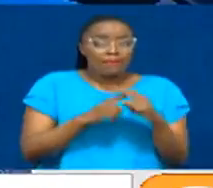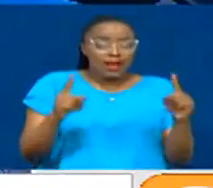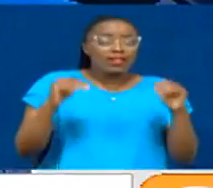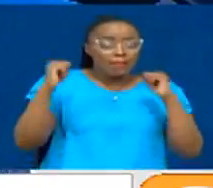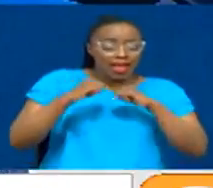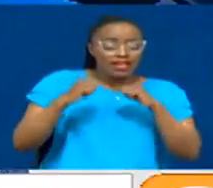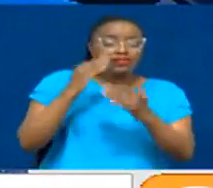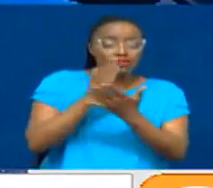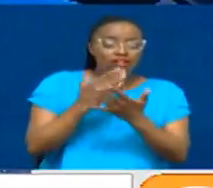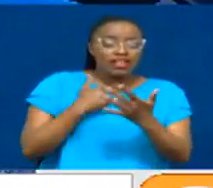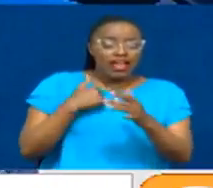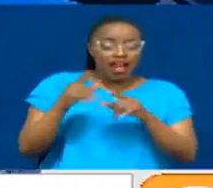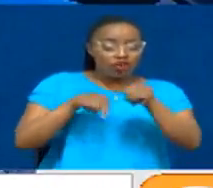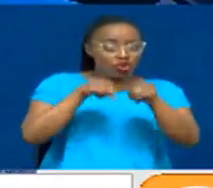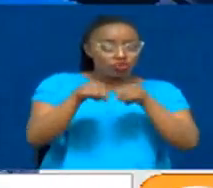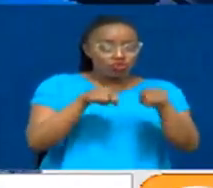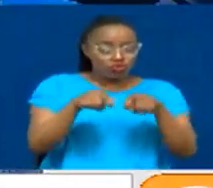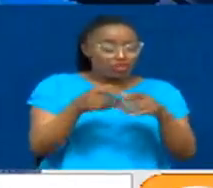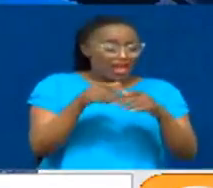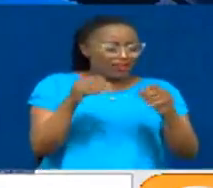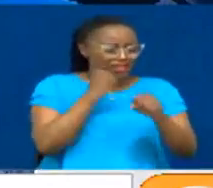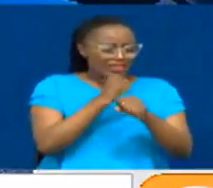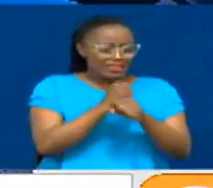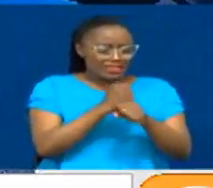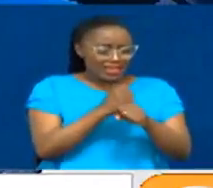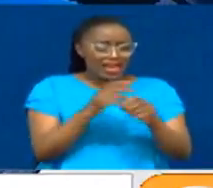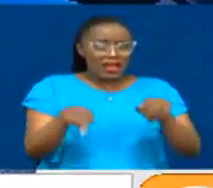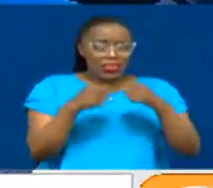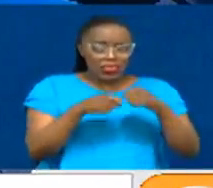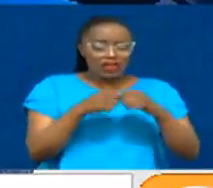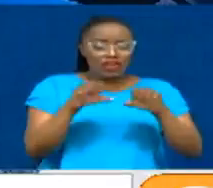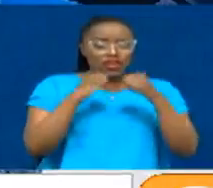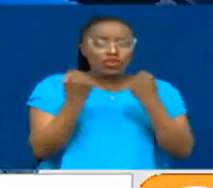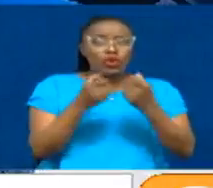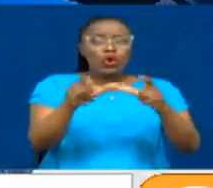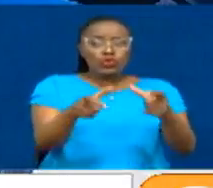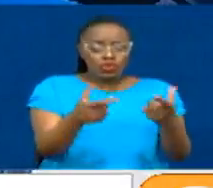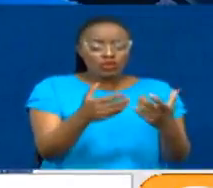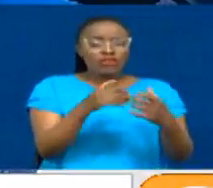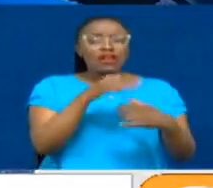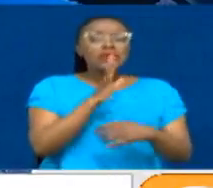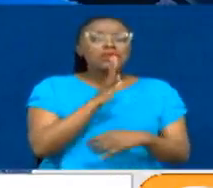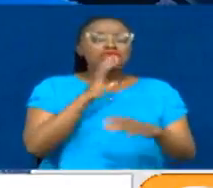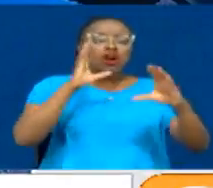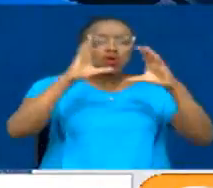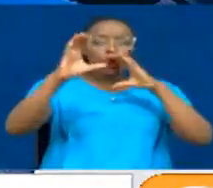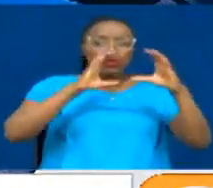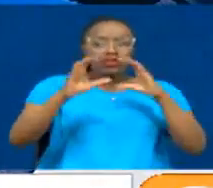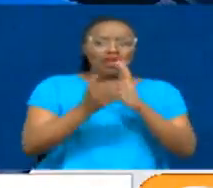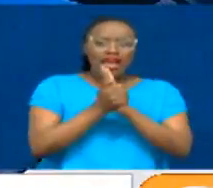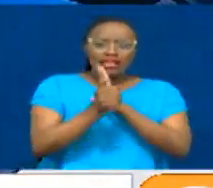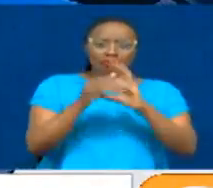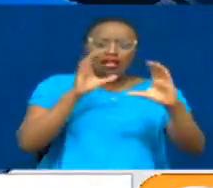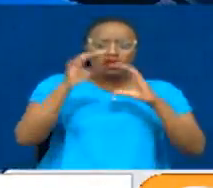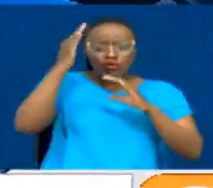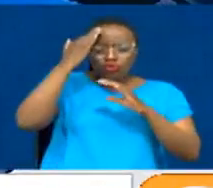damage is done, and that's where the contention is, because sometimes, and you've seen it actually on social media, people saying, well, he meant this. In communication, you're an expert in communication, it's not